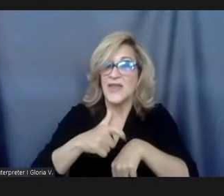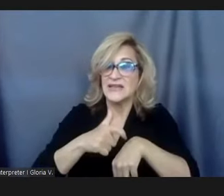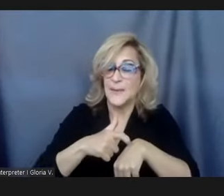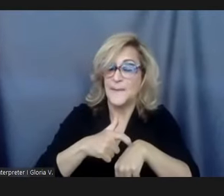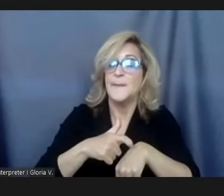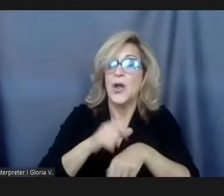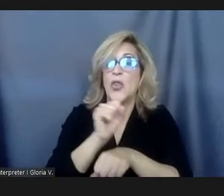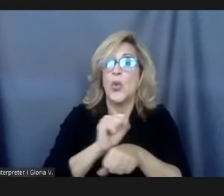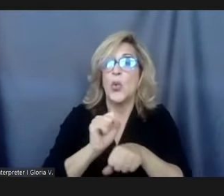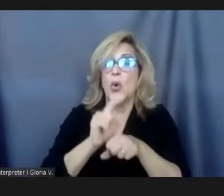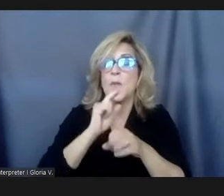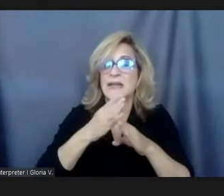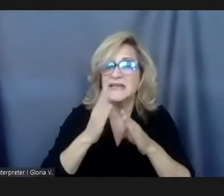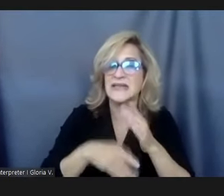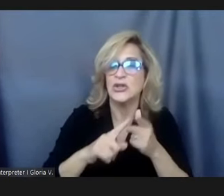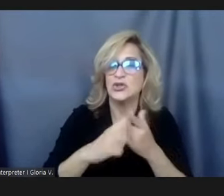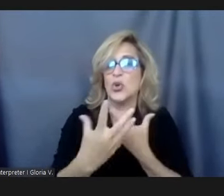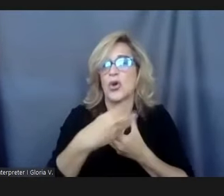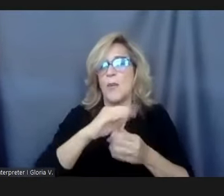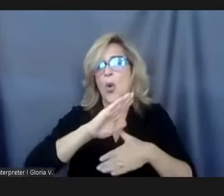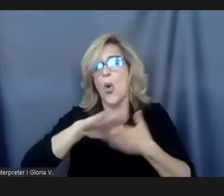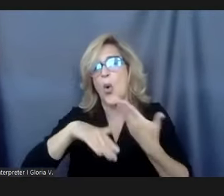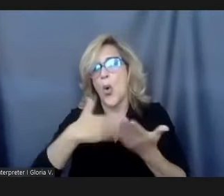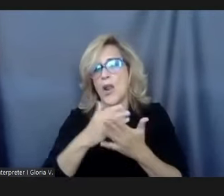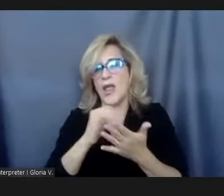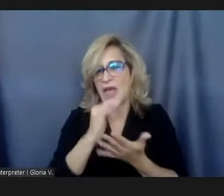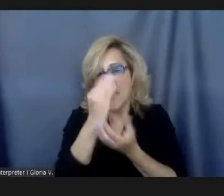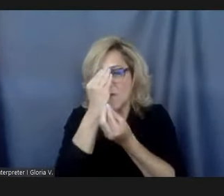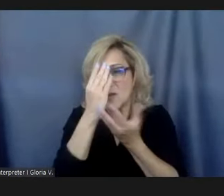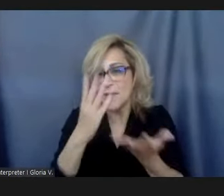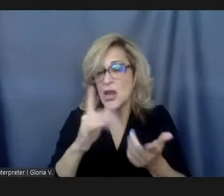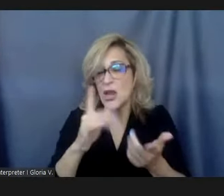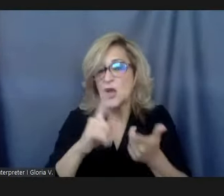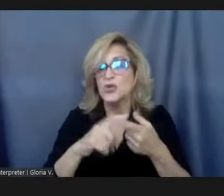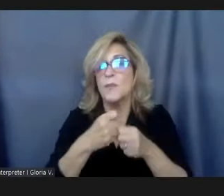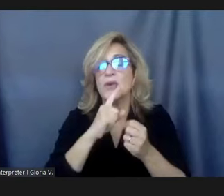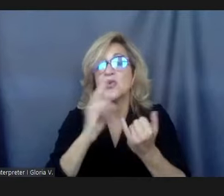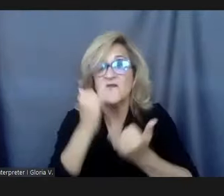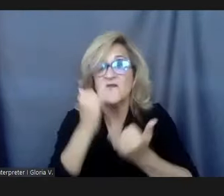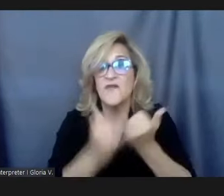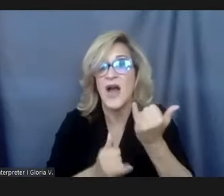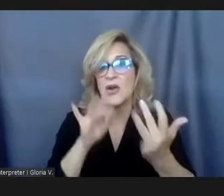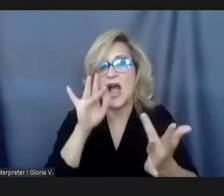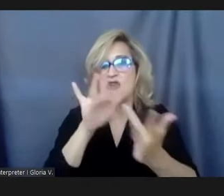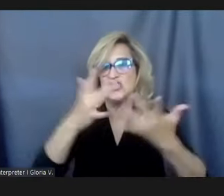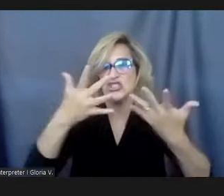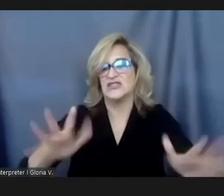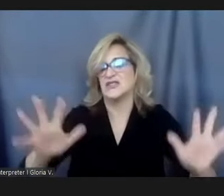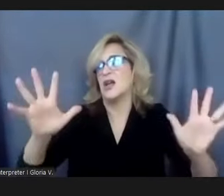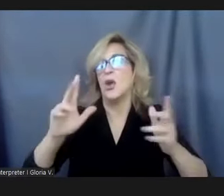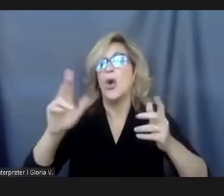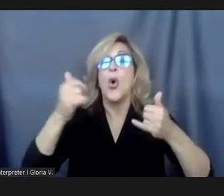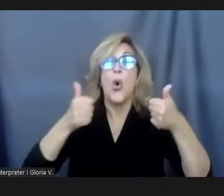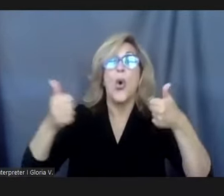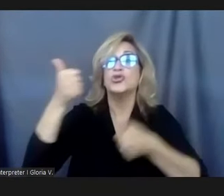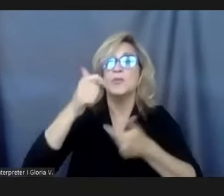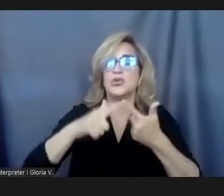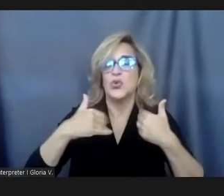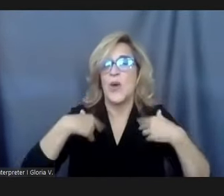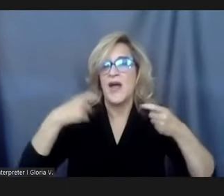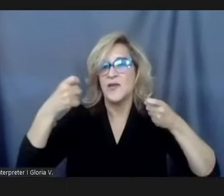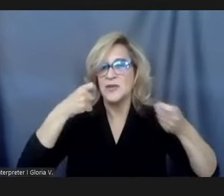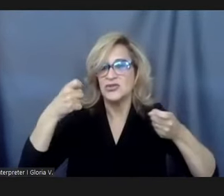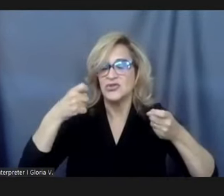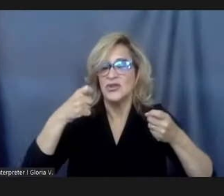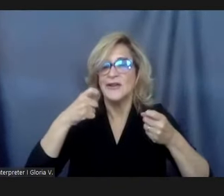done to incorporate all of that information to make sure that the final outreach is done, and ultimately to have Federal Highway Administration make an